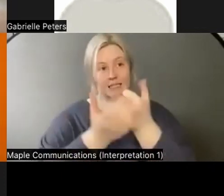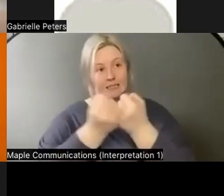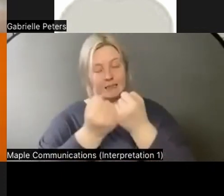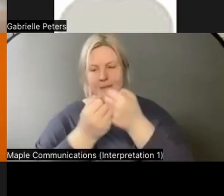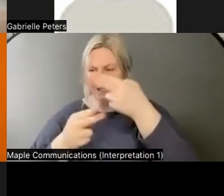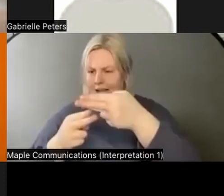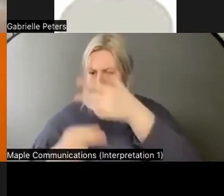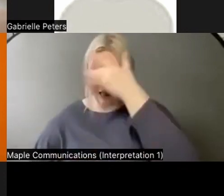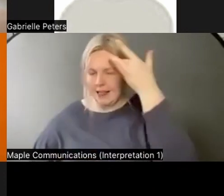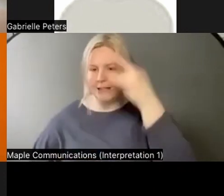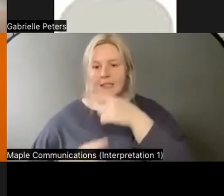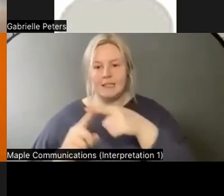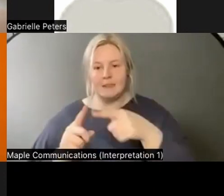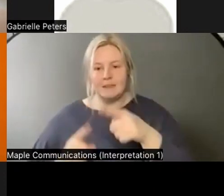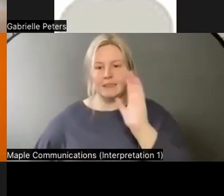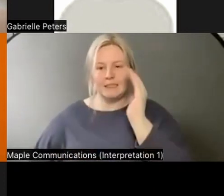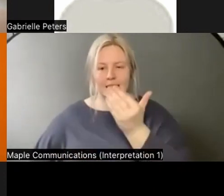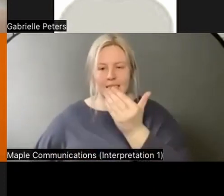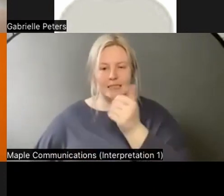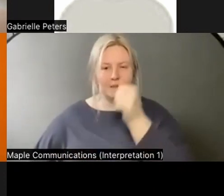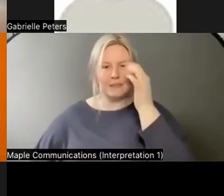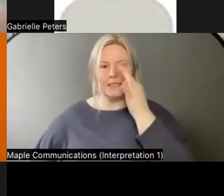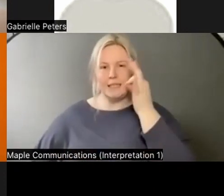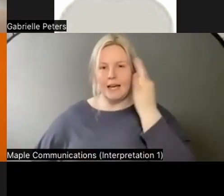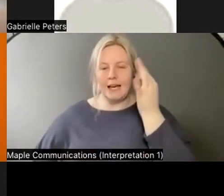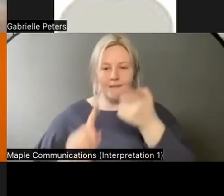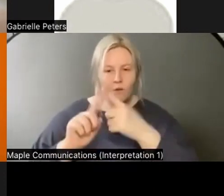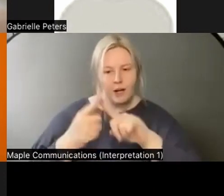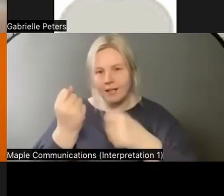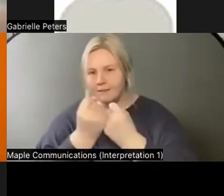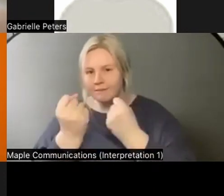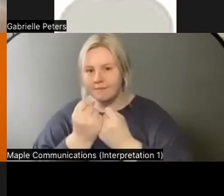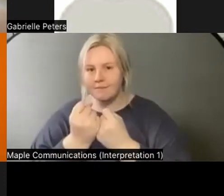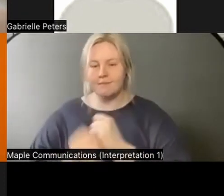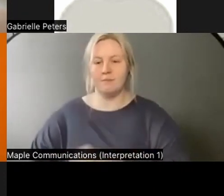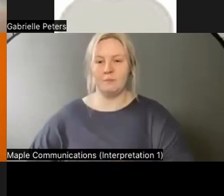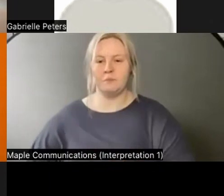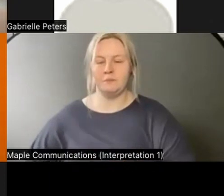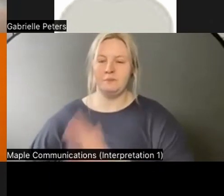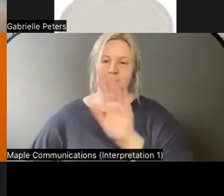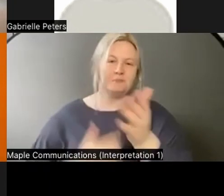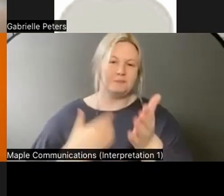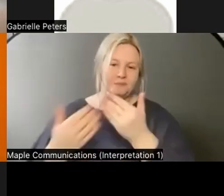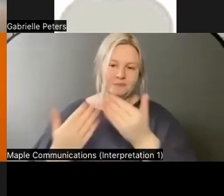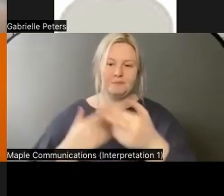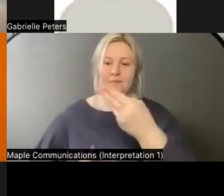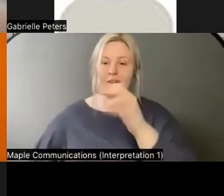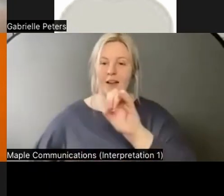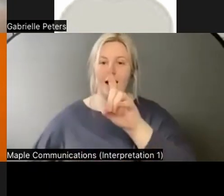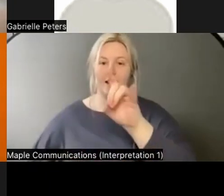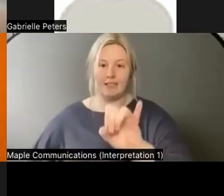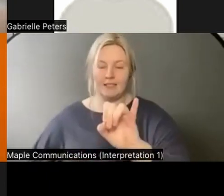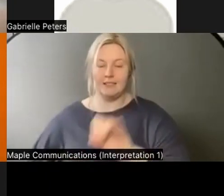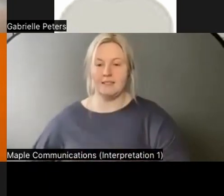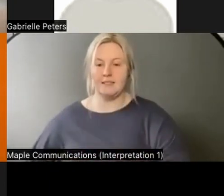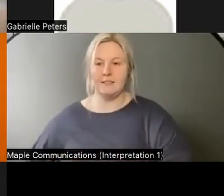it appears to be of the feline species. Anyway, Heidi, I